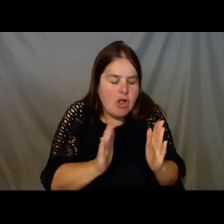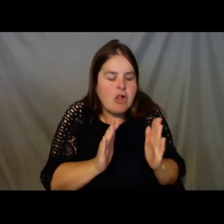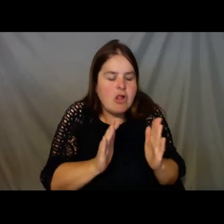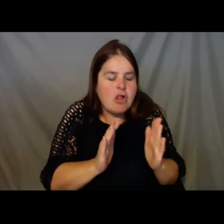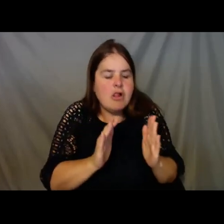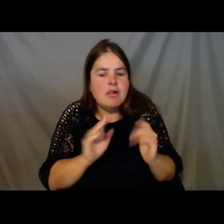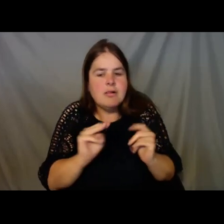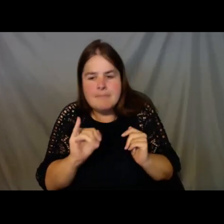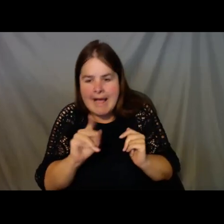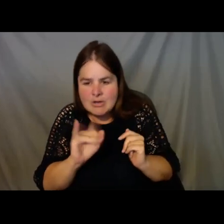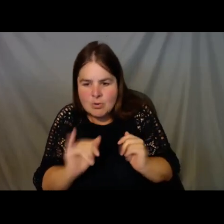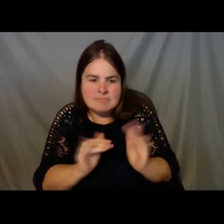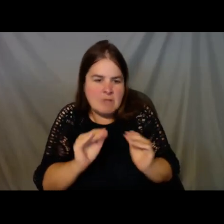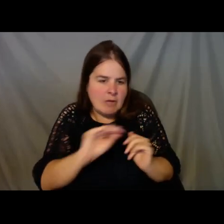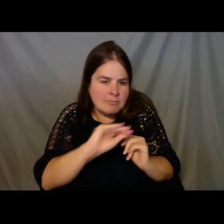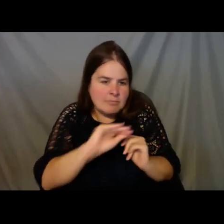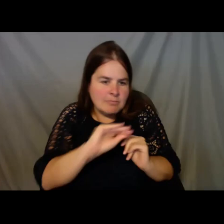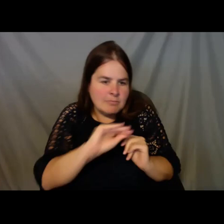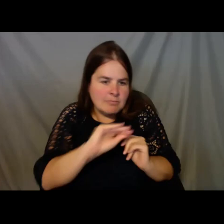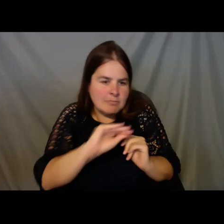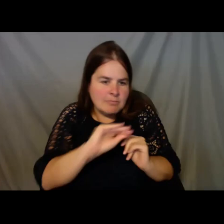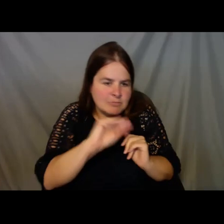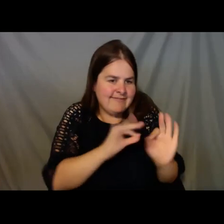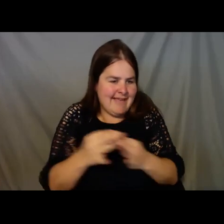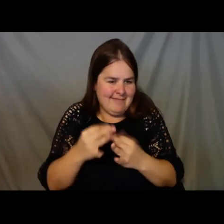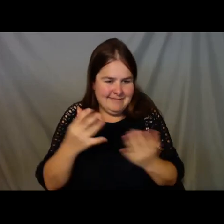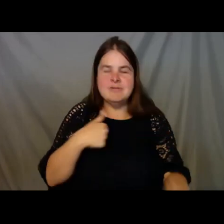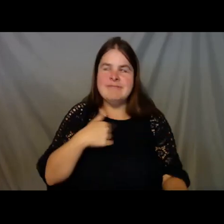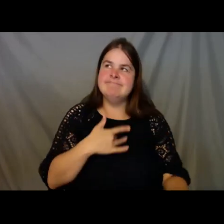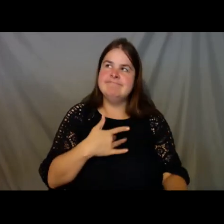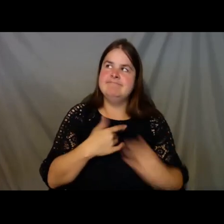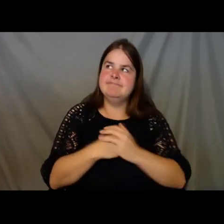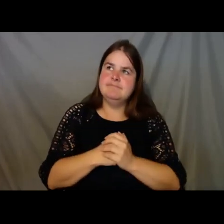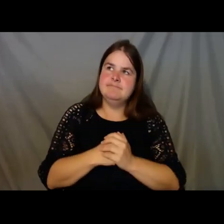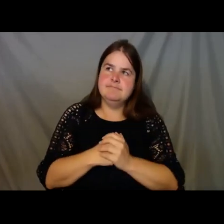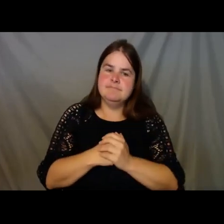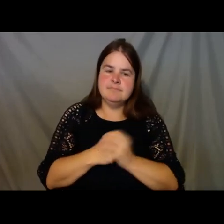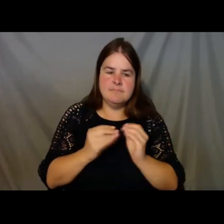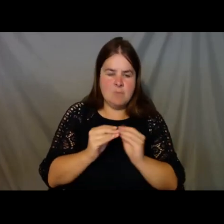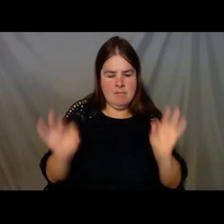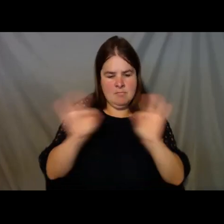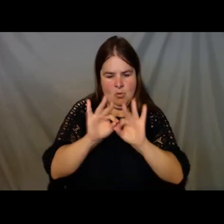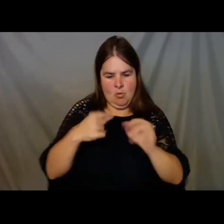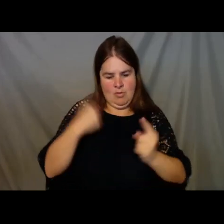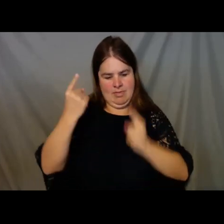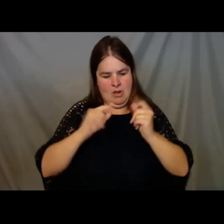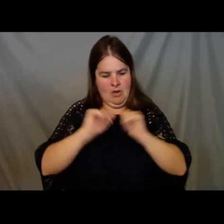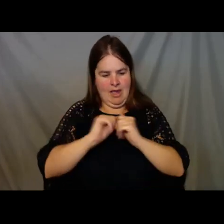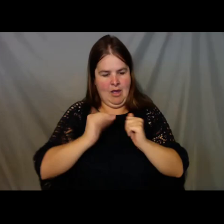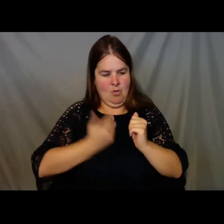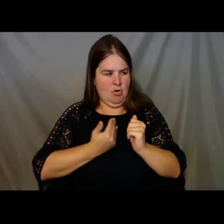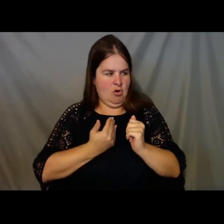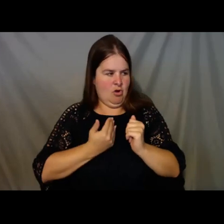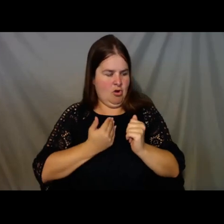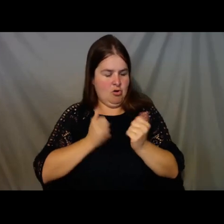minority of families. And so I think how to shift our thinking